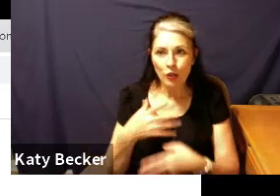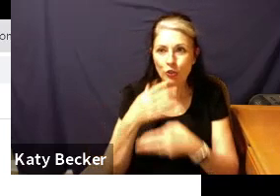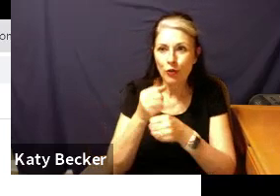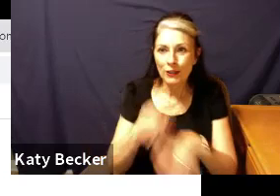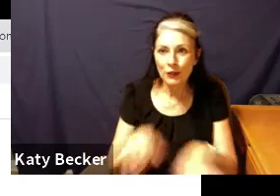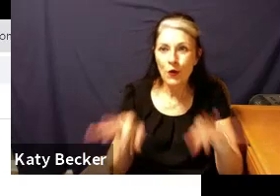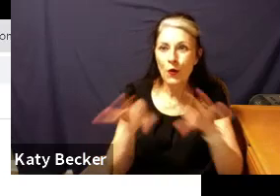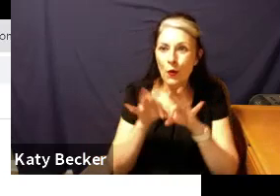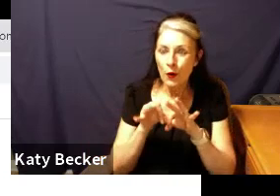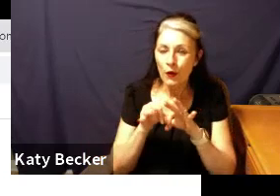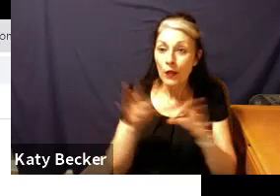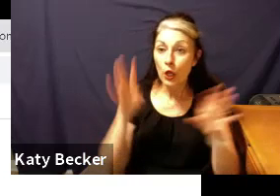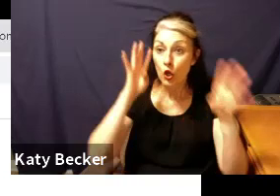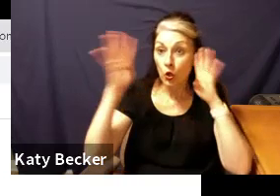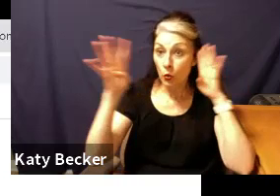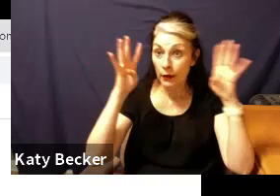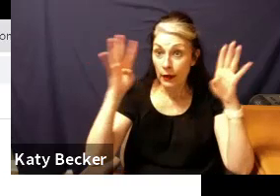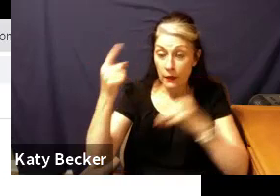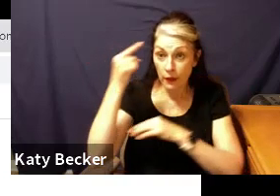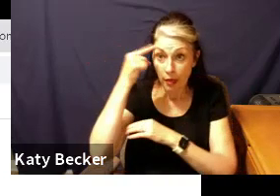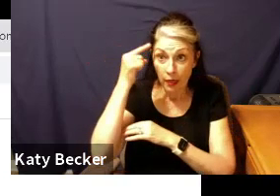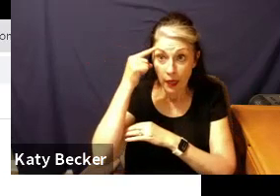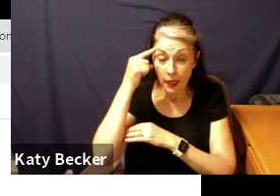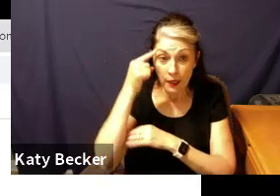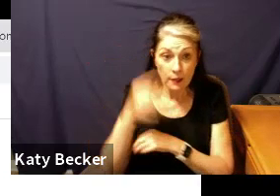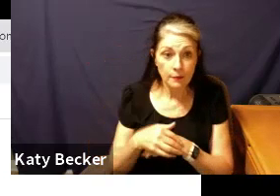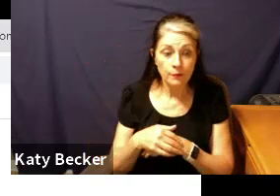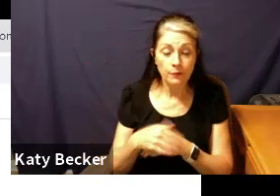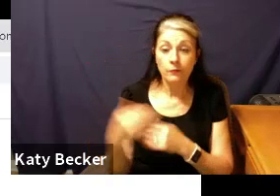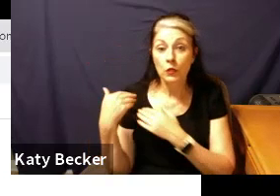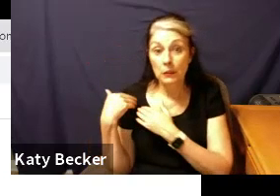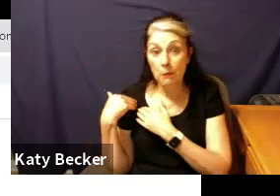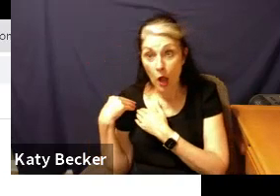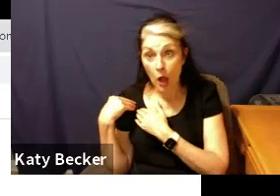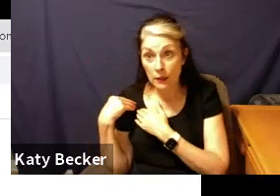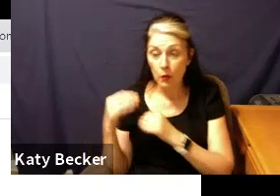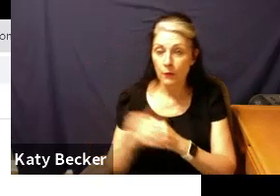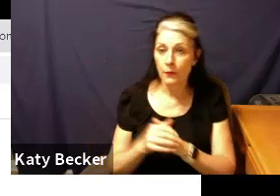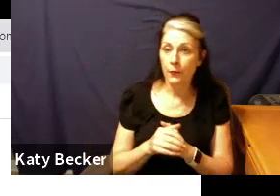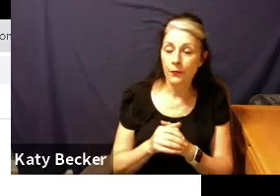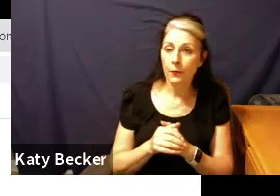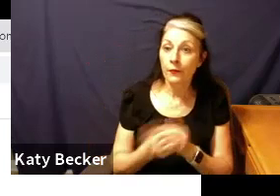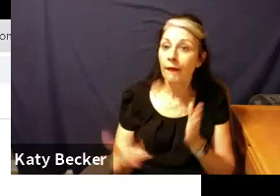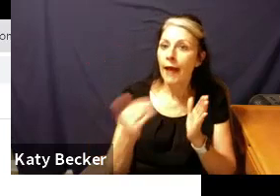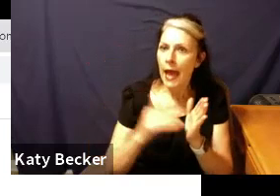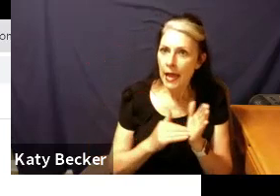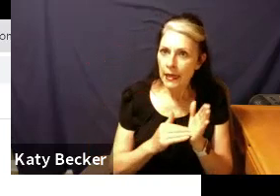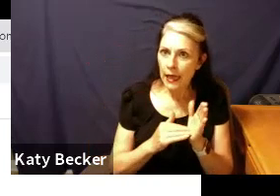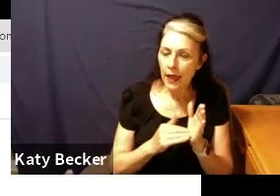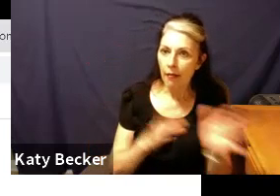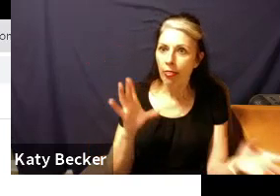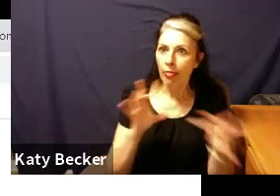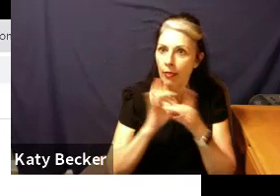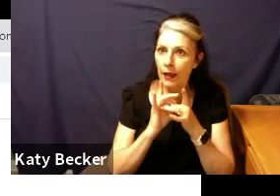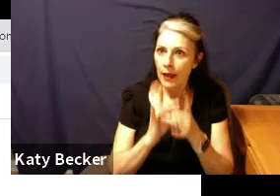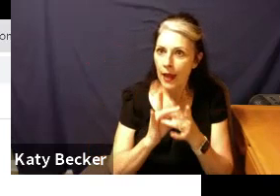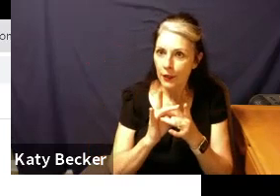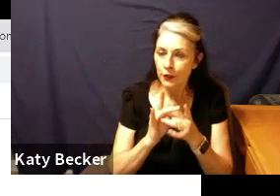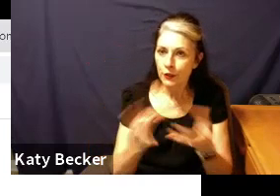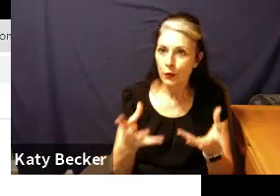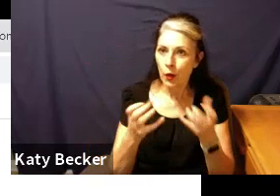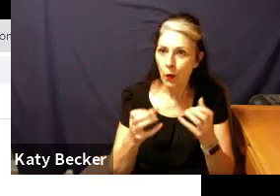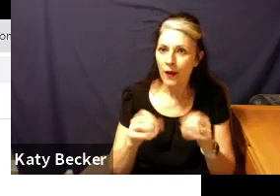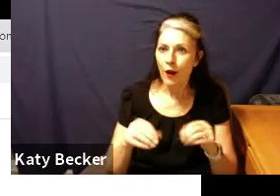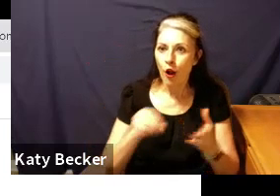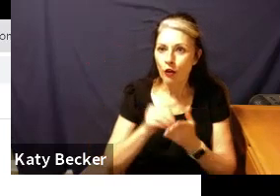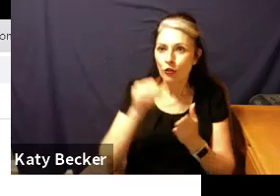trustworthiness, creatively thinking, being responsible. And so again, to make those connections, we want our students